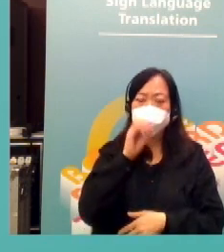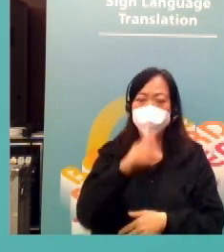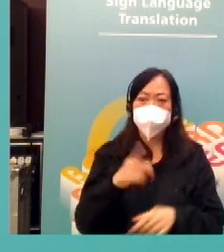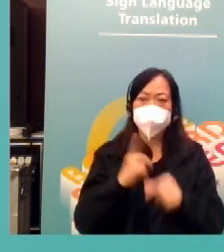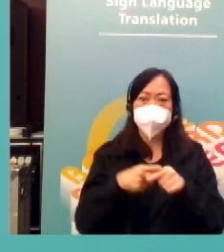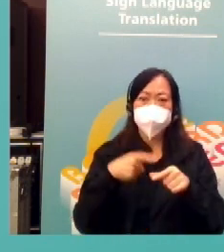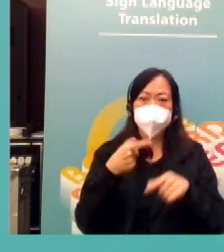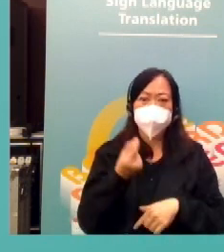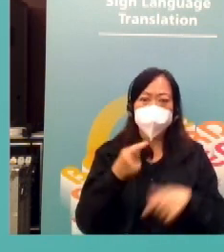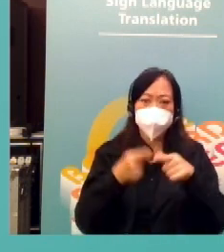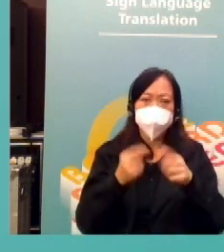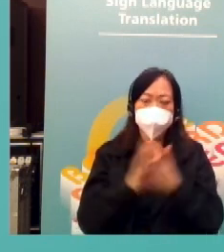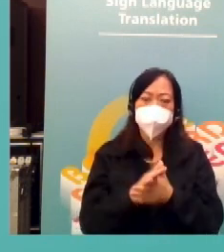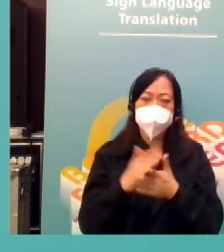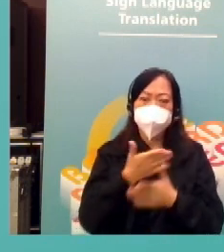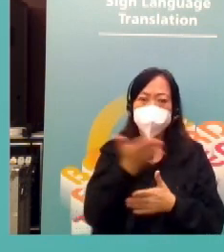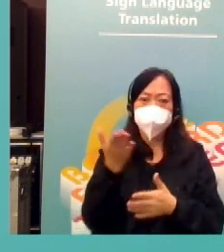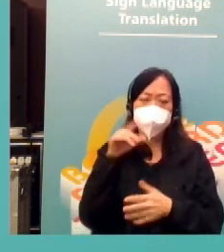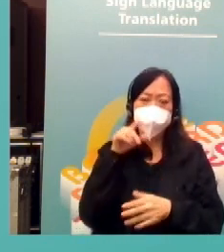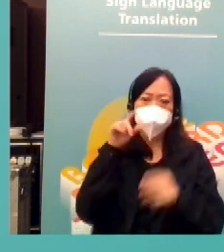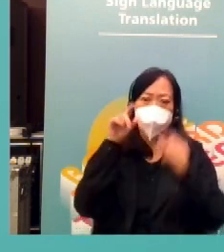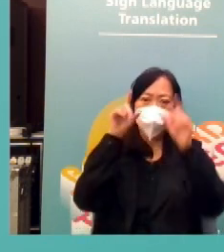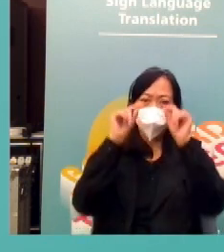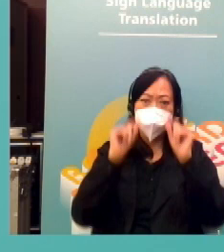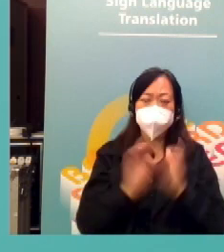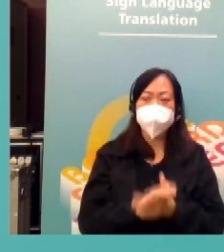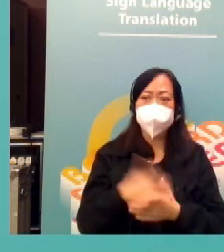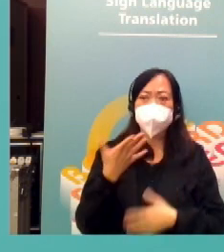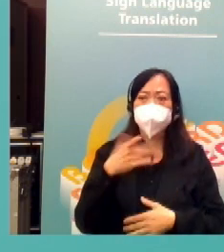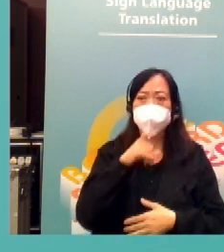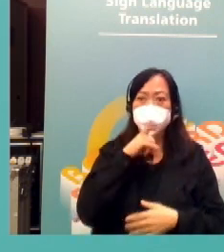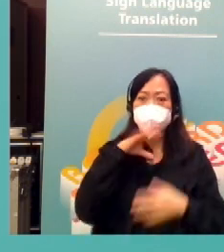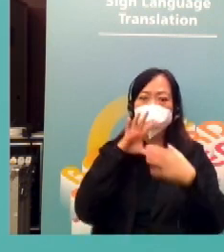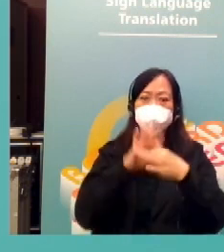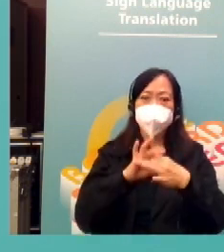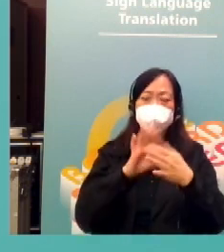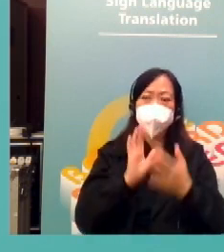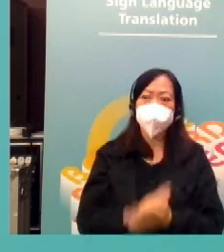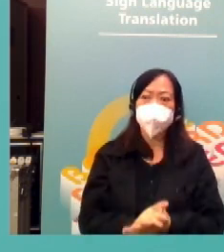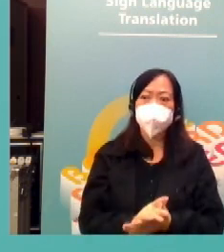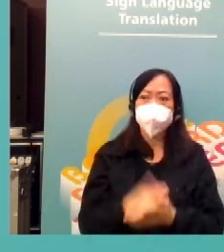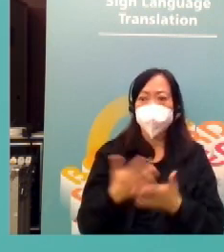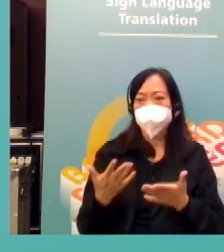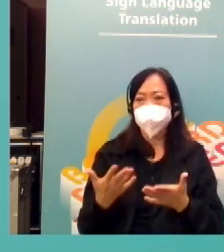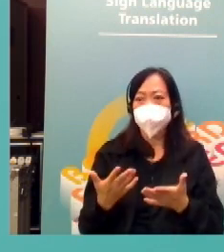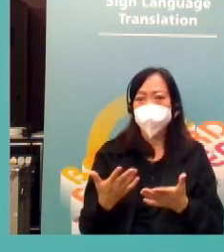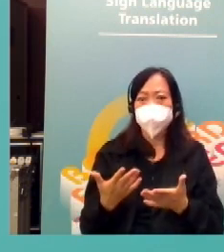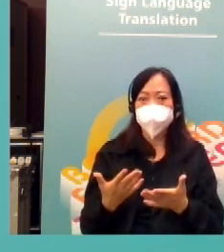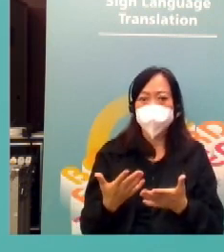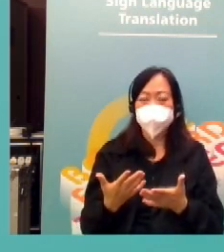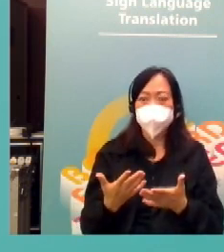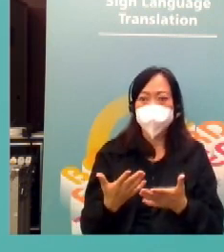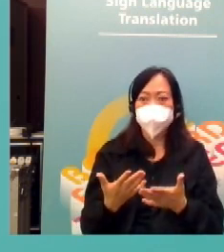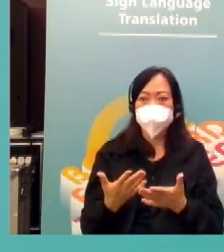of dovetailed around the issue of what we could broadly call blended finance. And so I'm curious about what